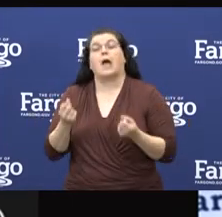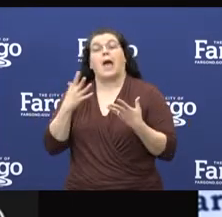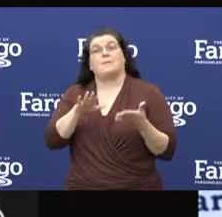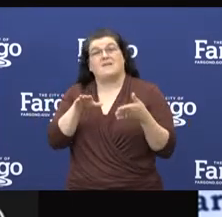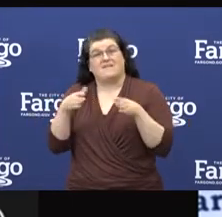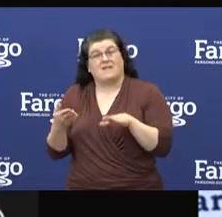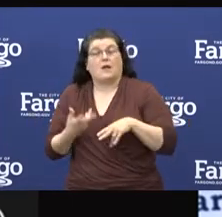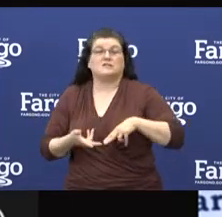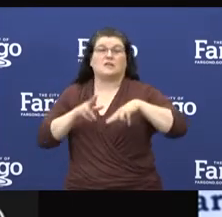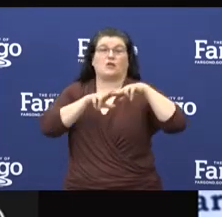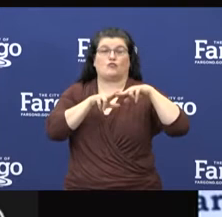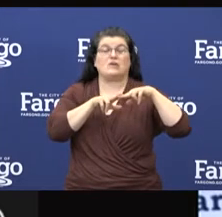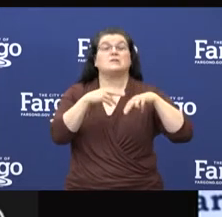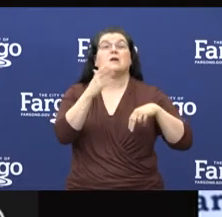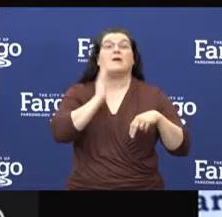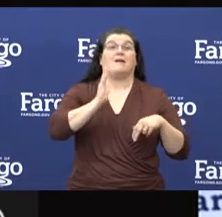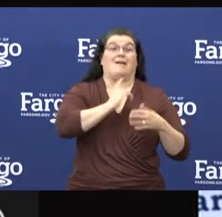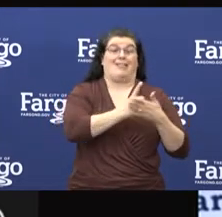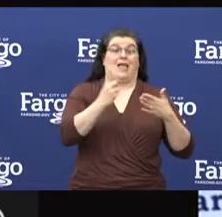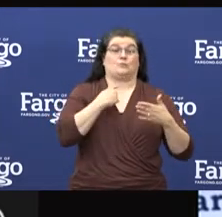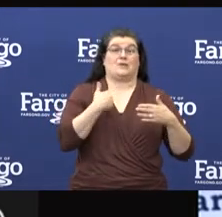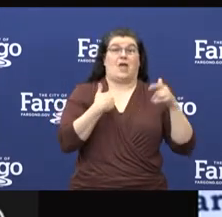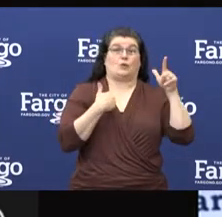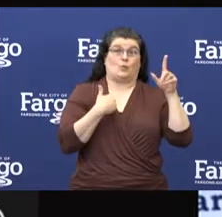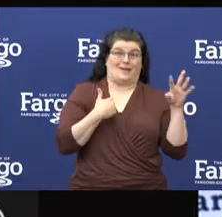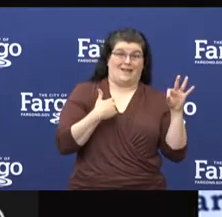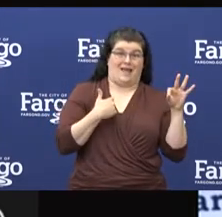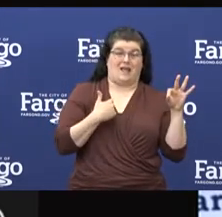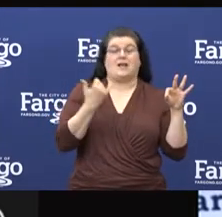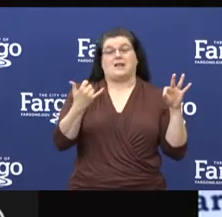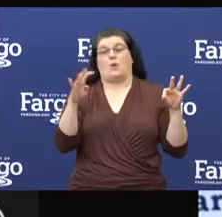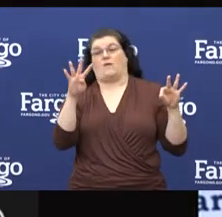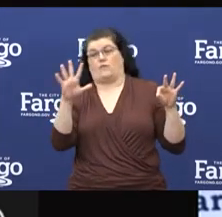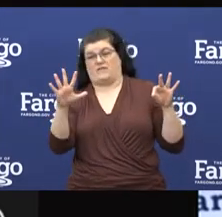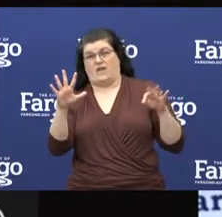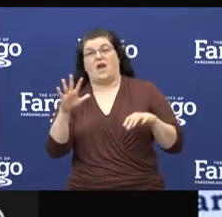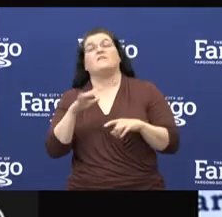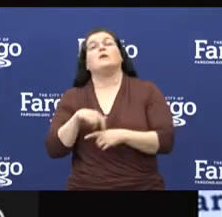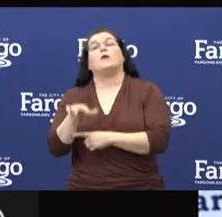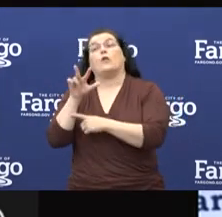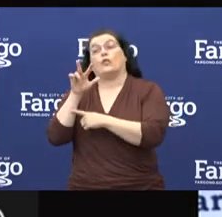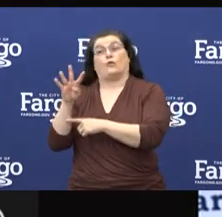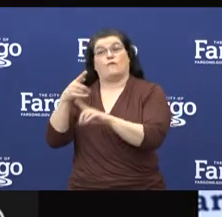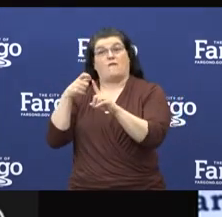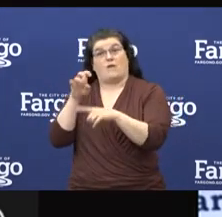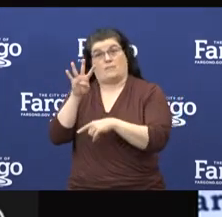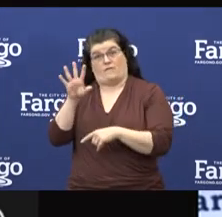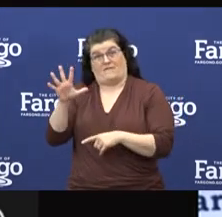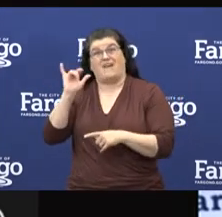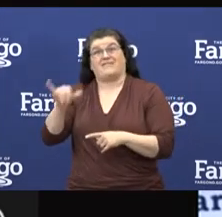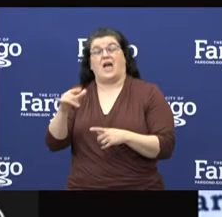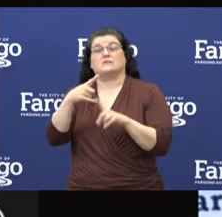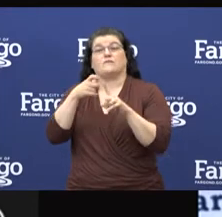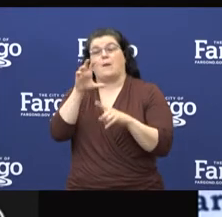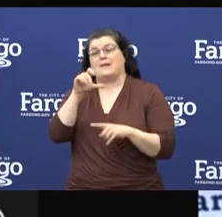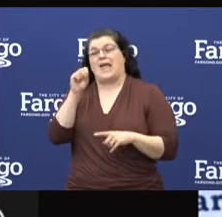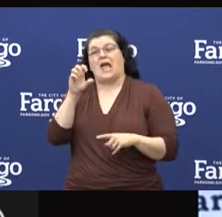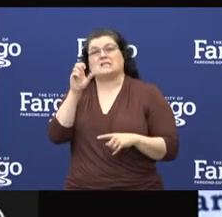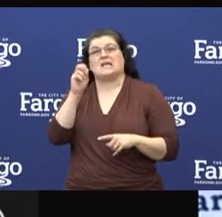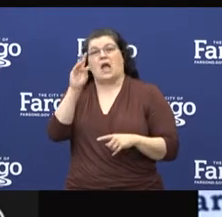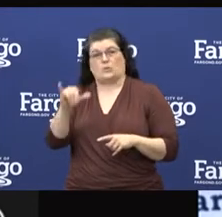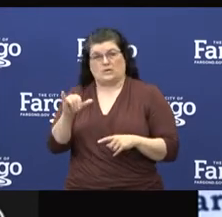from 29 to 45. Of that total death, 34 have been Cass County residents. Recovered cases stand